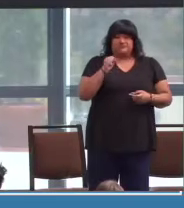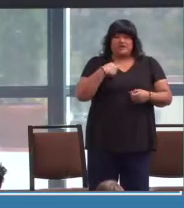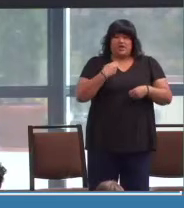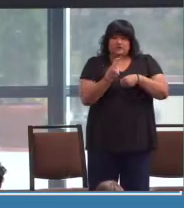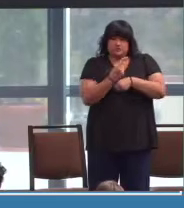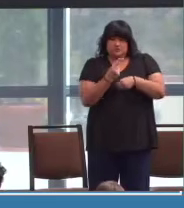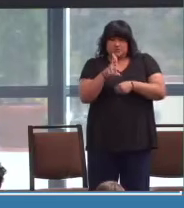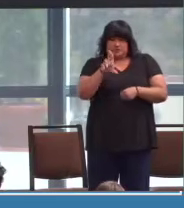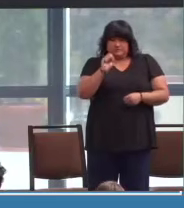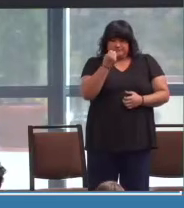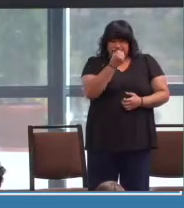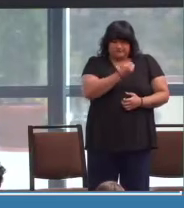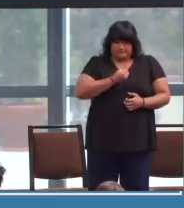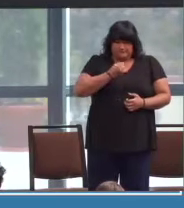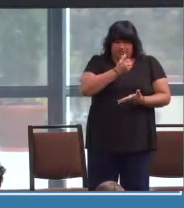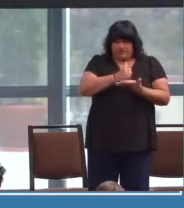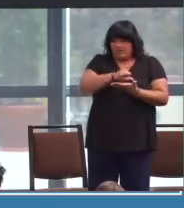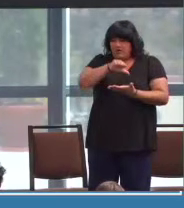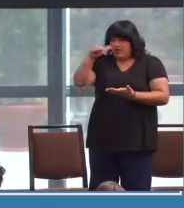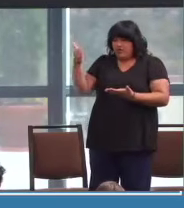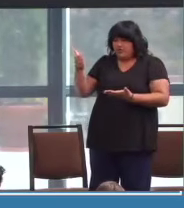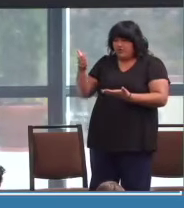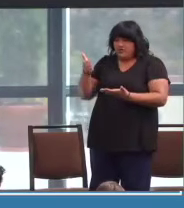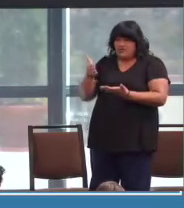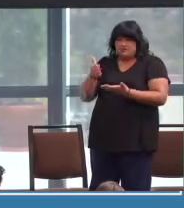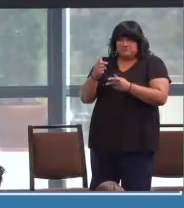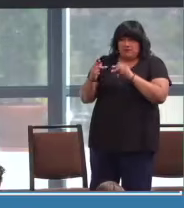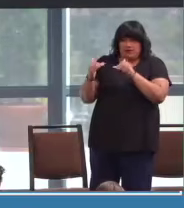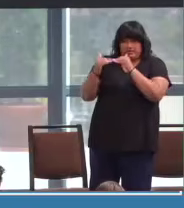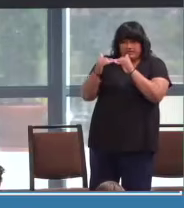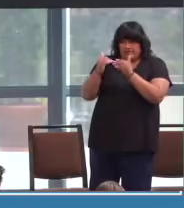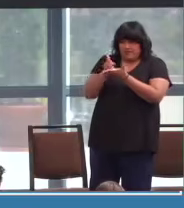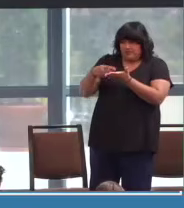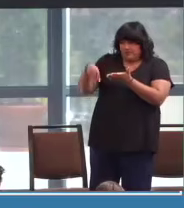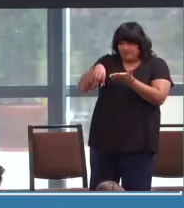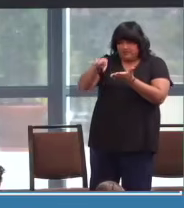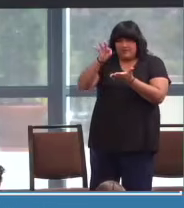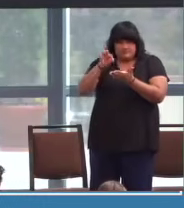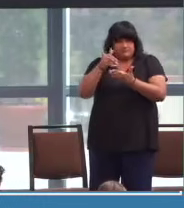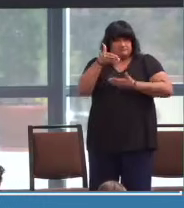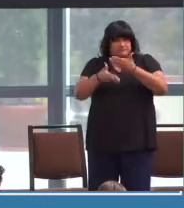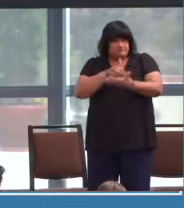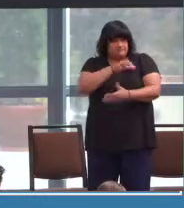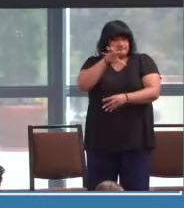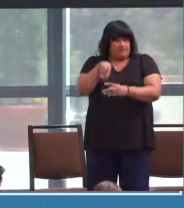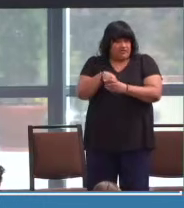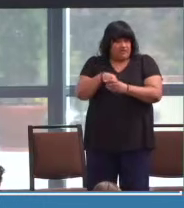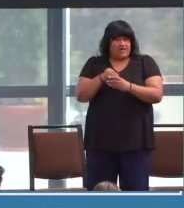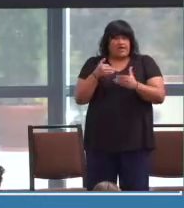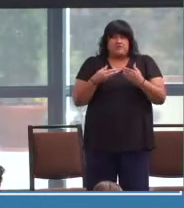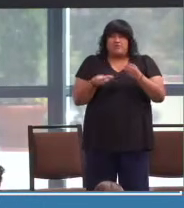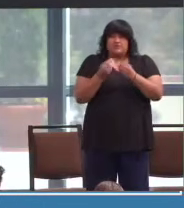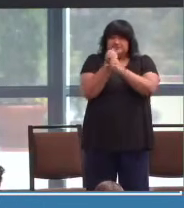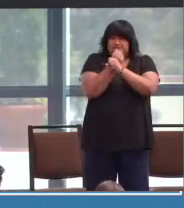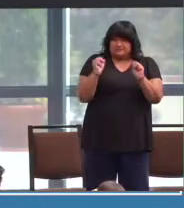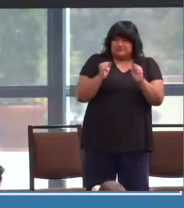help other rheumatologists diagnose things earlier. We use it for procedures to have more safer procedures as